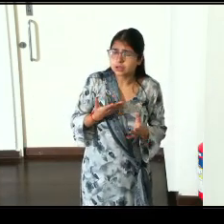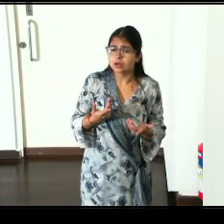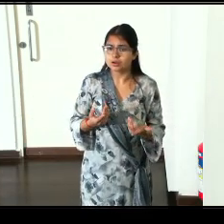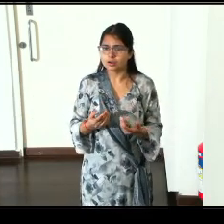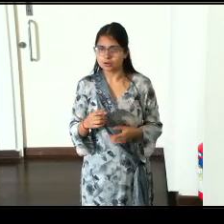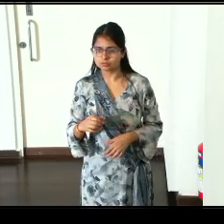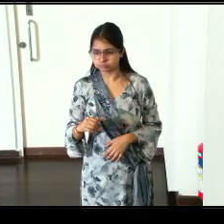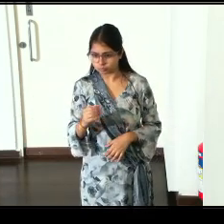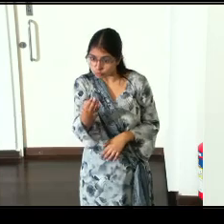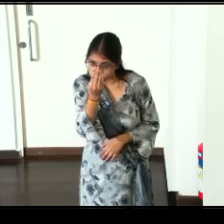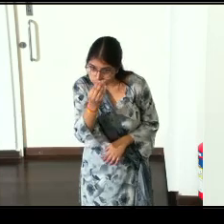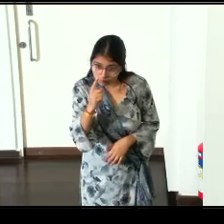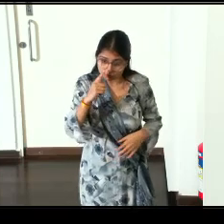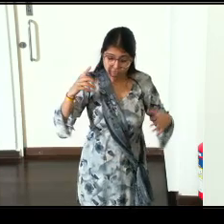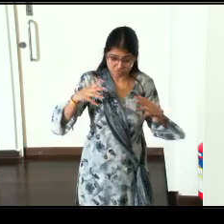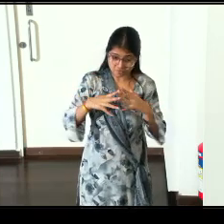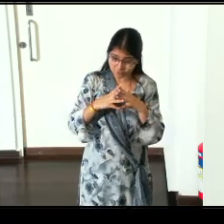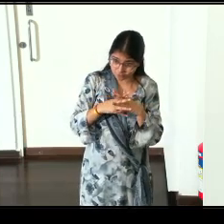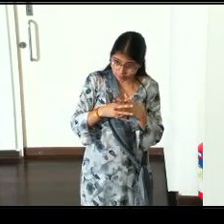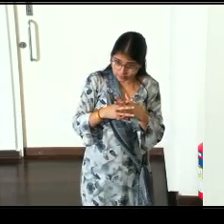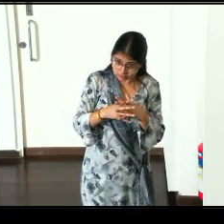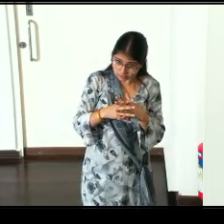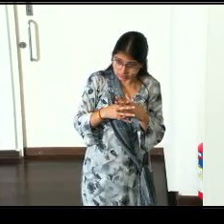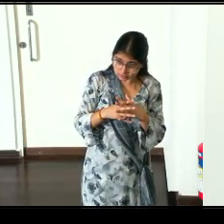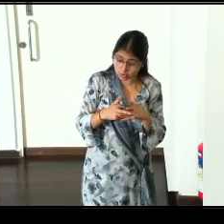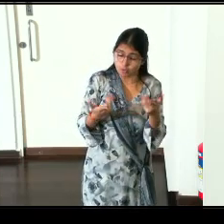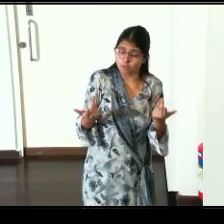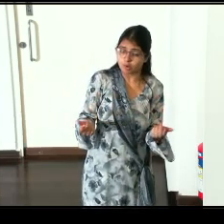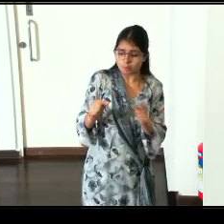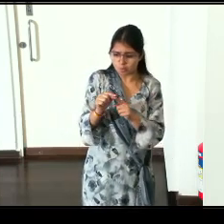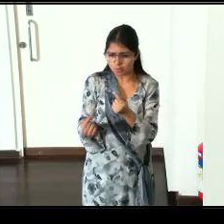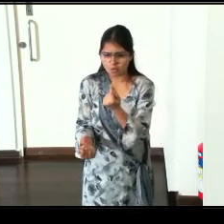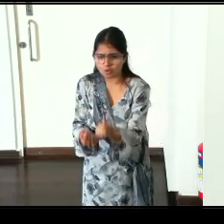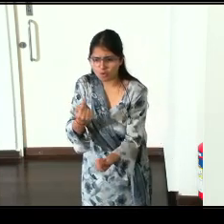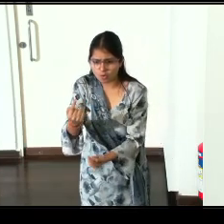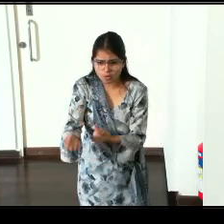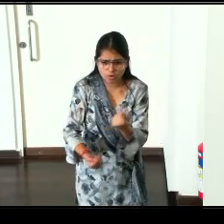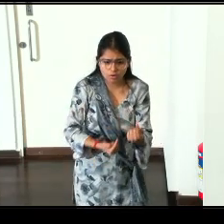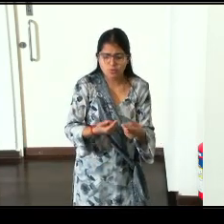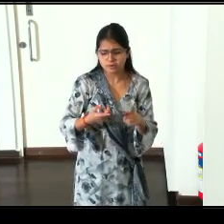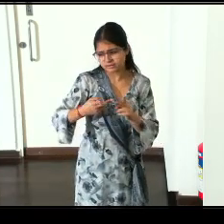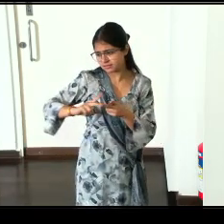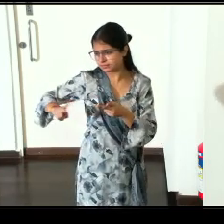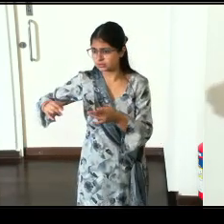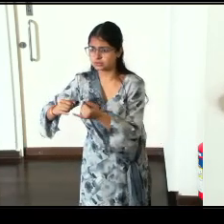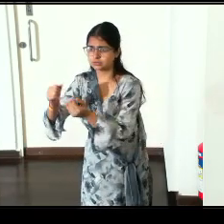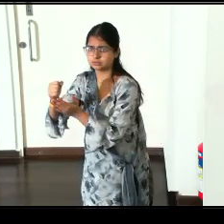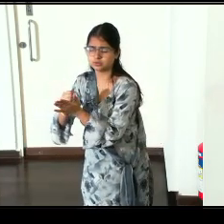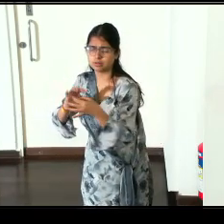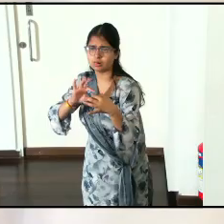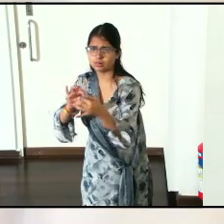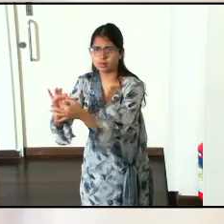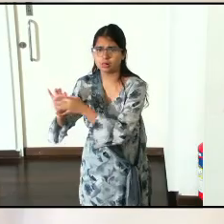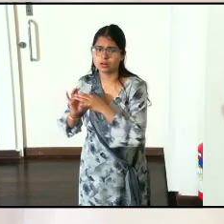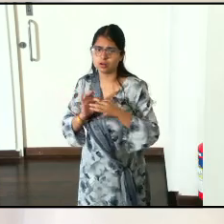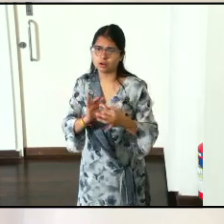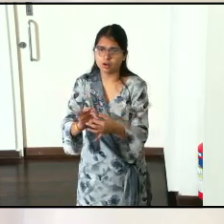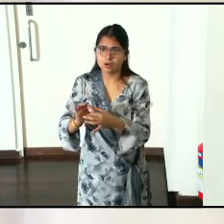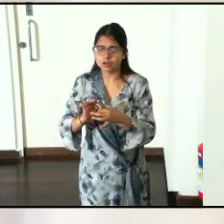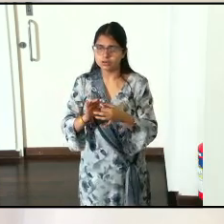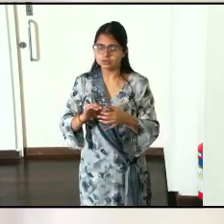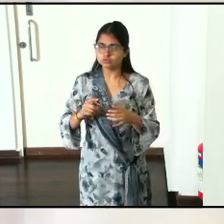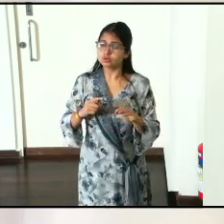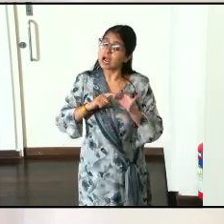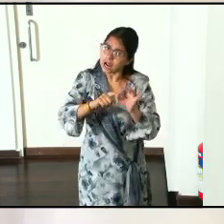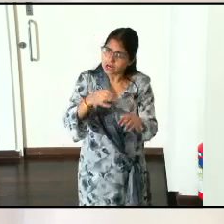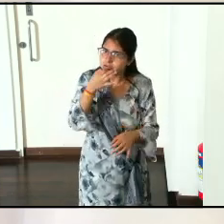Muslim women's sort of political and pious subjectivity, let's put it that way, that she was raising.